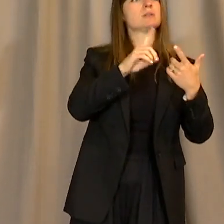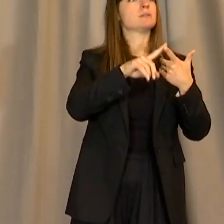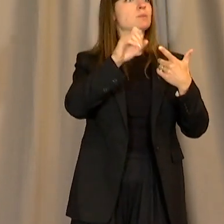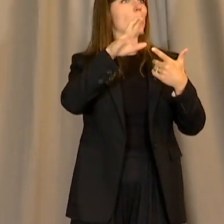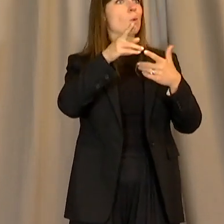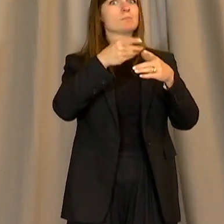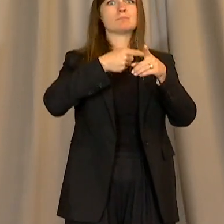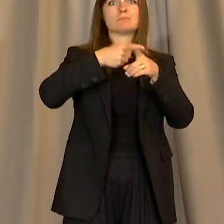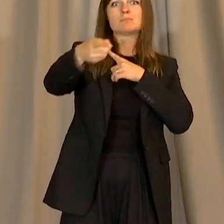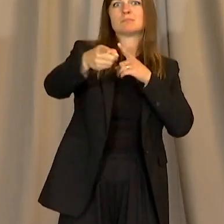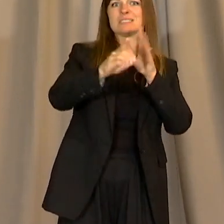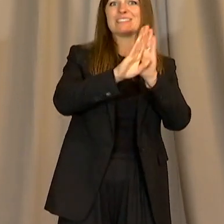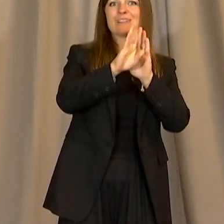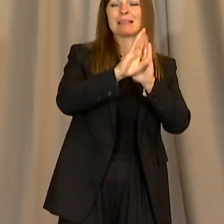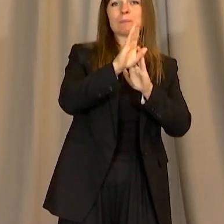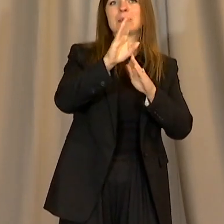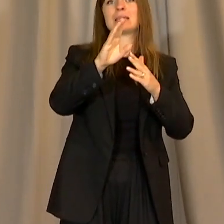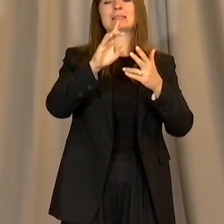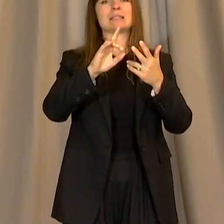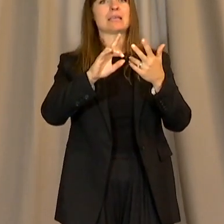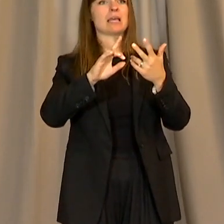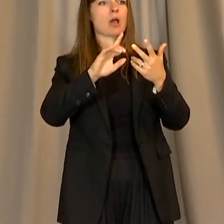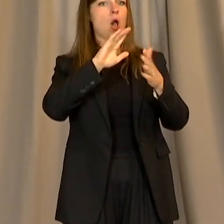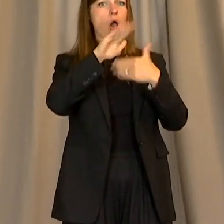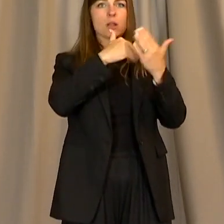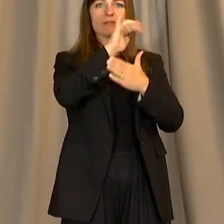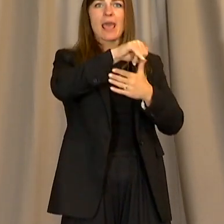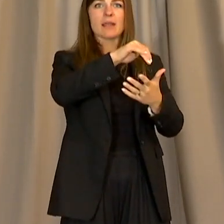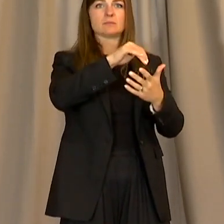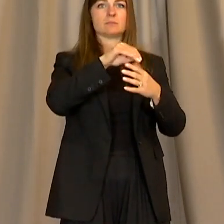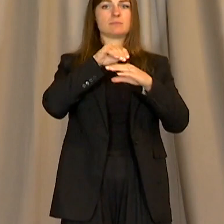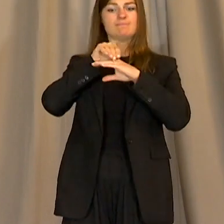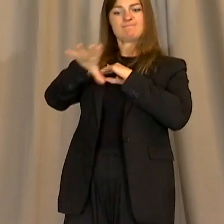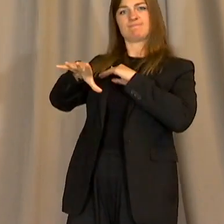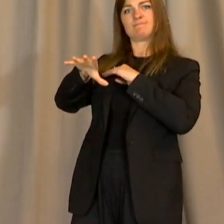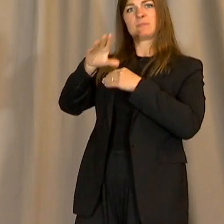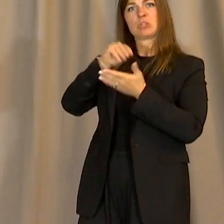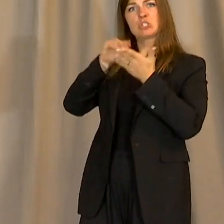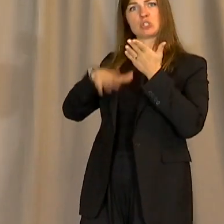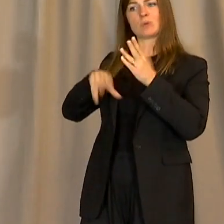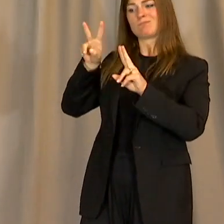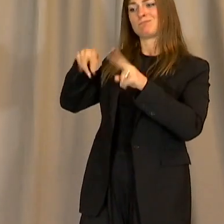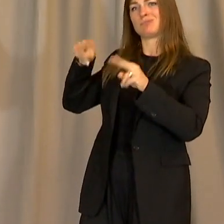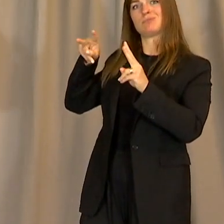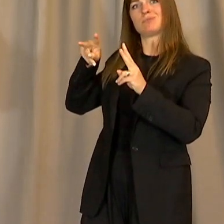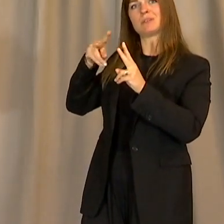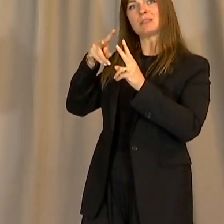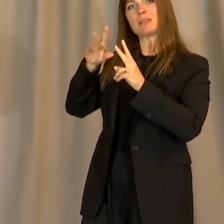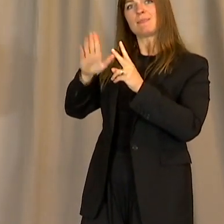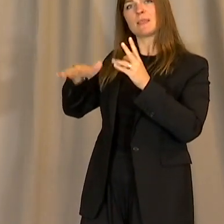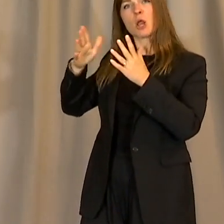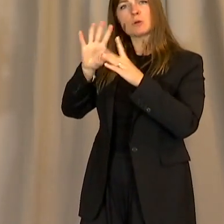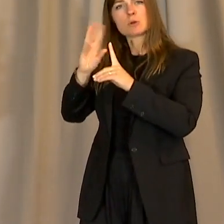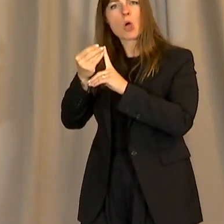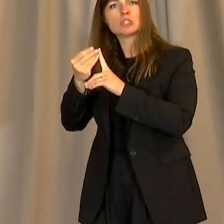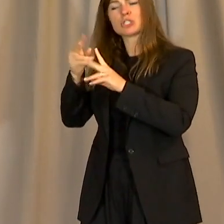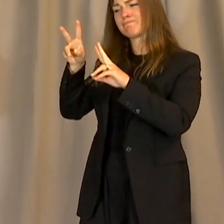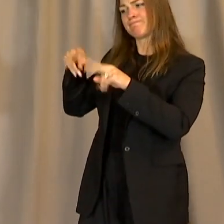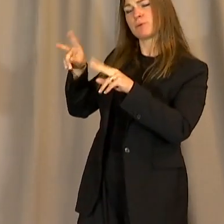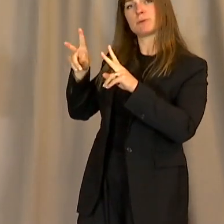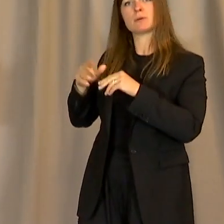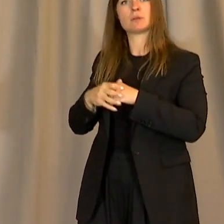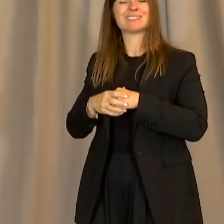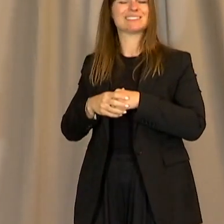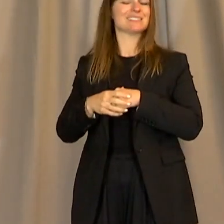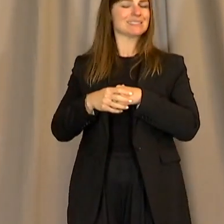professional development that devalues the students or the students' families or cultures, that's what